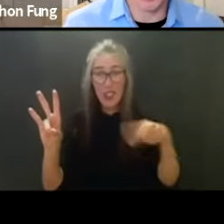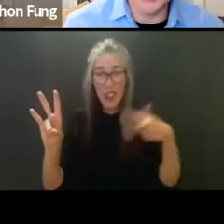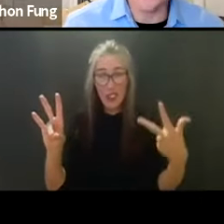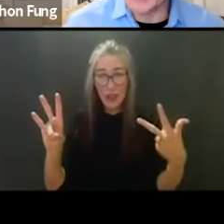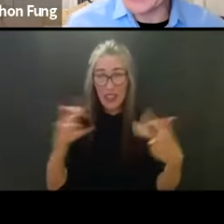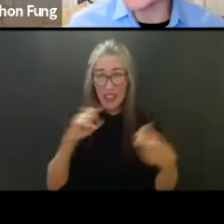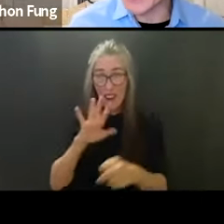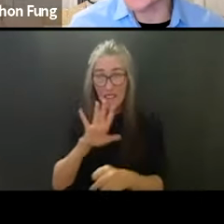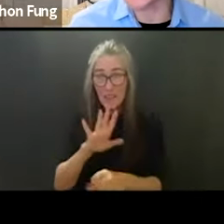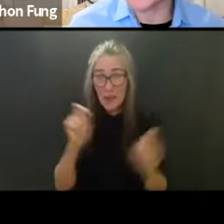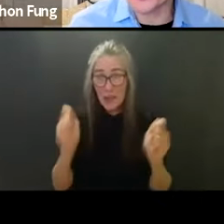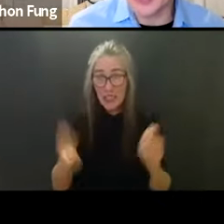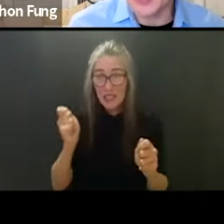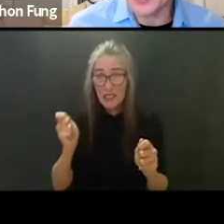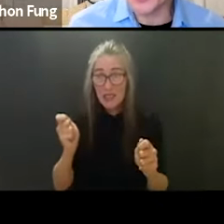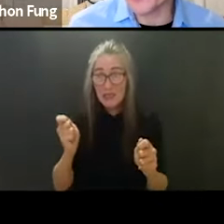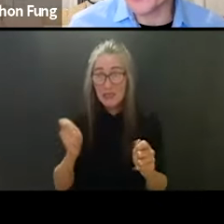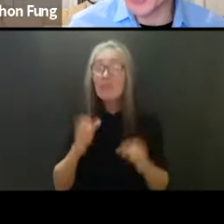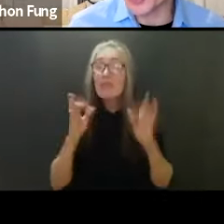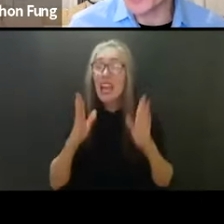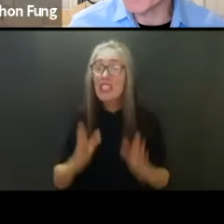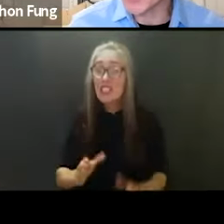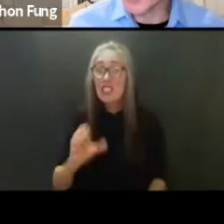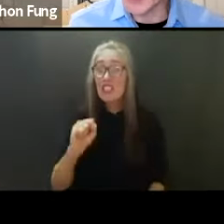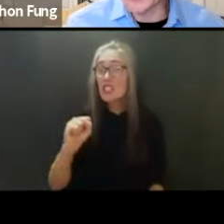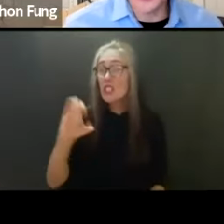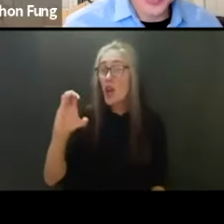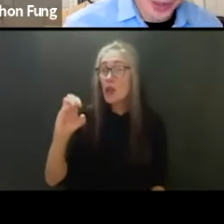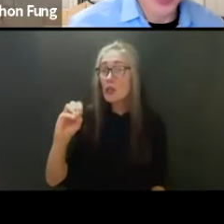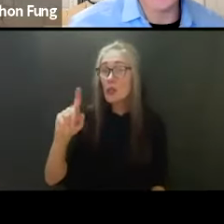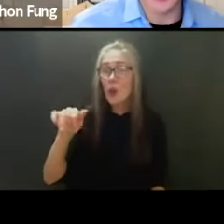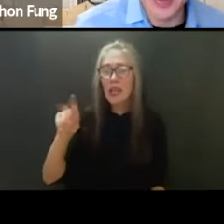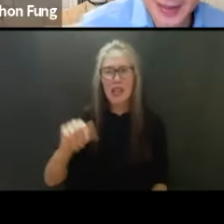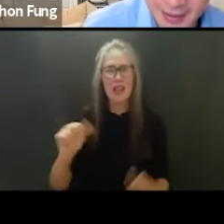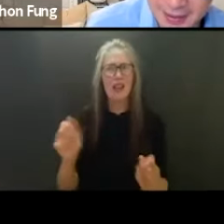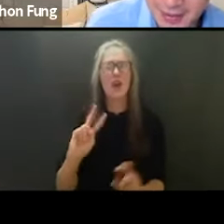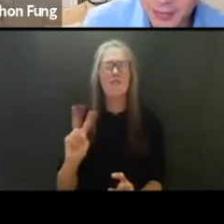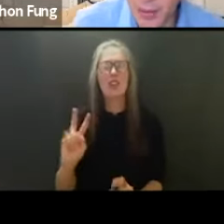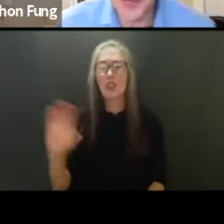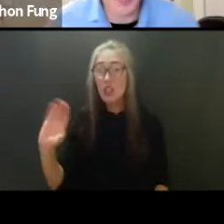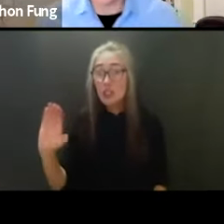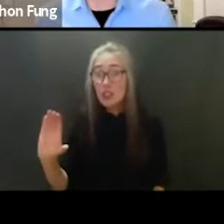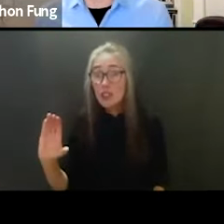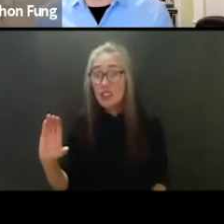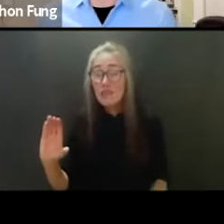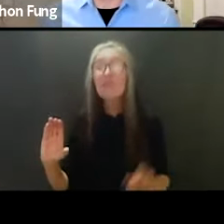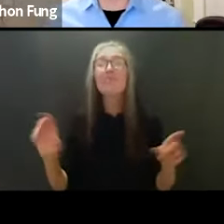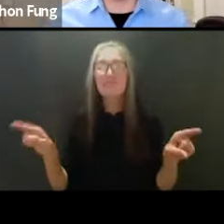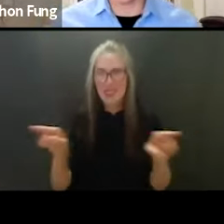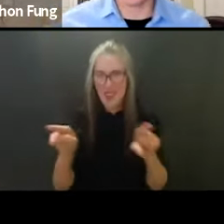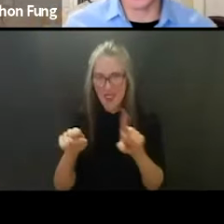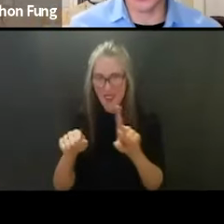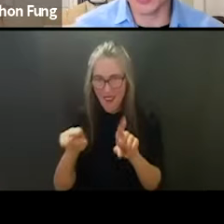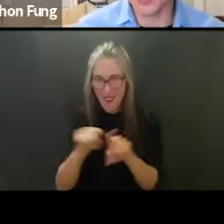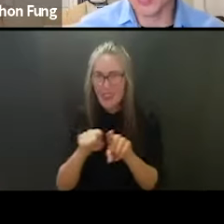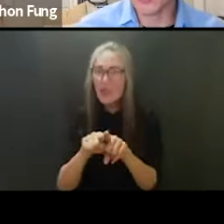with, I believe, a 97 to 3 confirmation. And Justice Scalia, one of the most conservative members